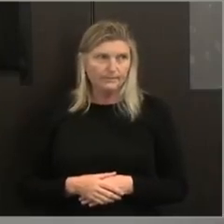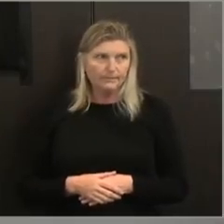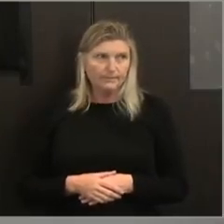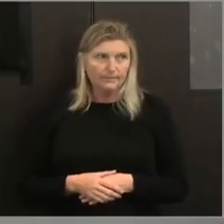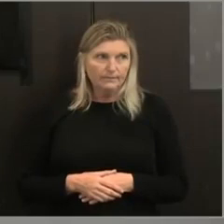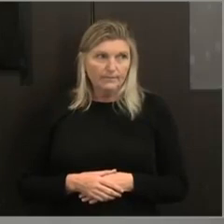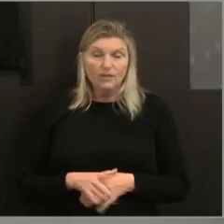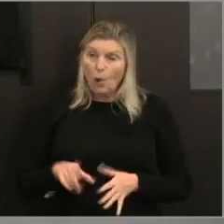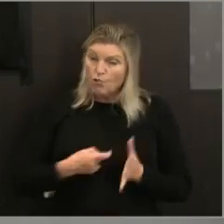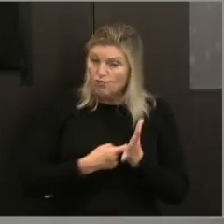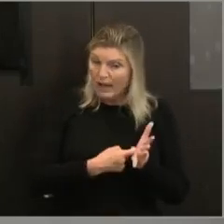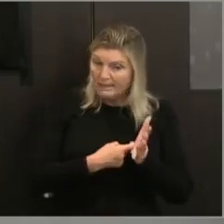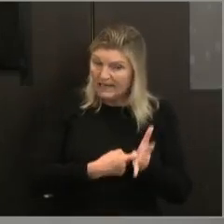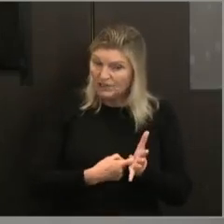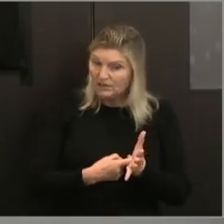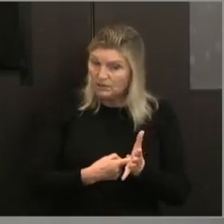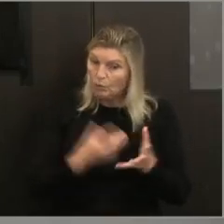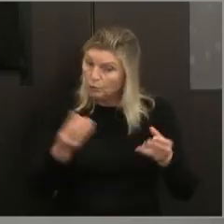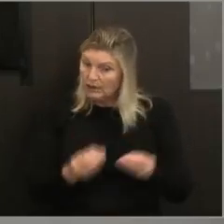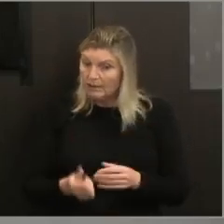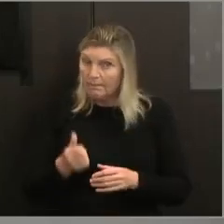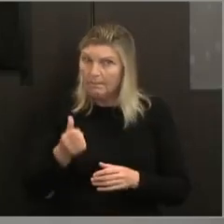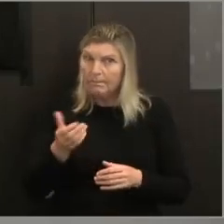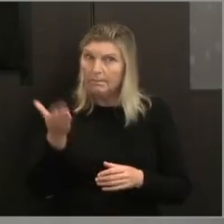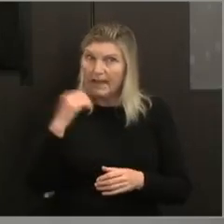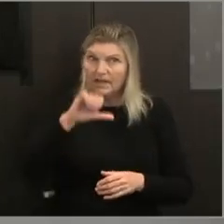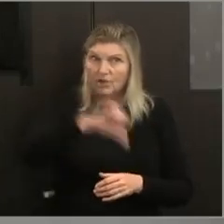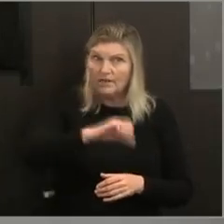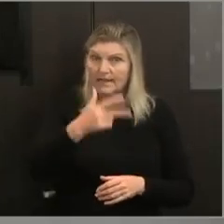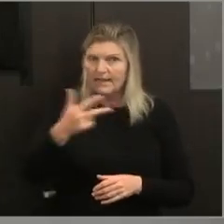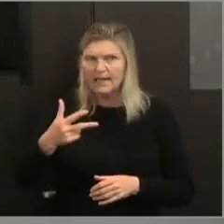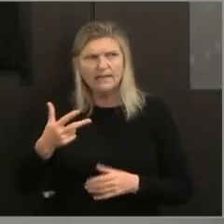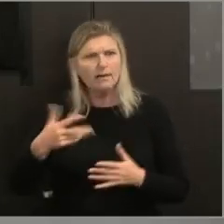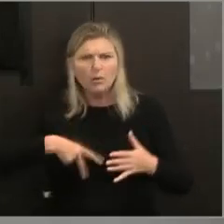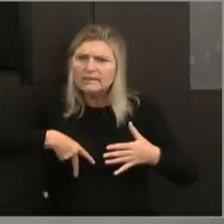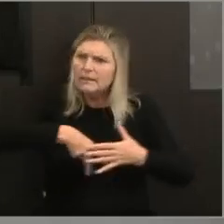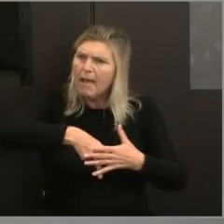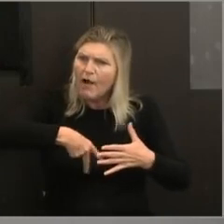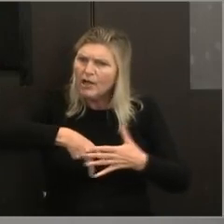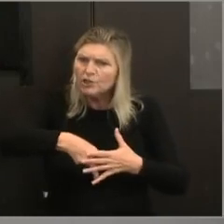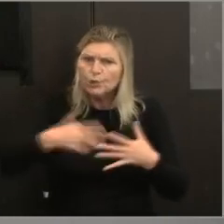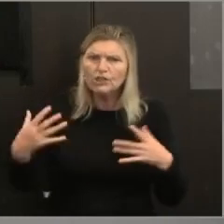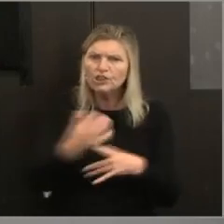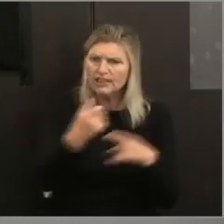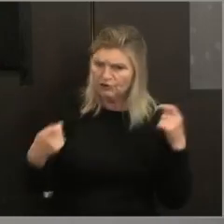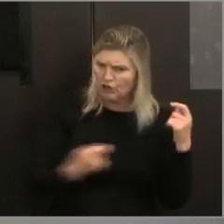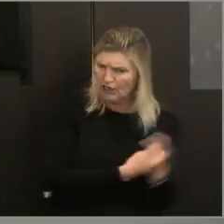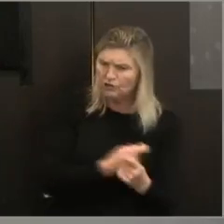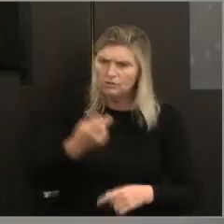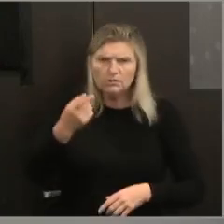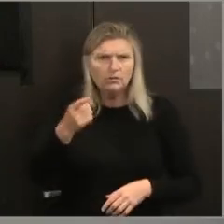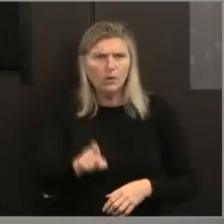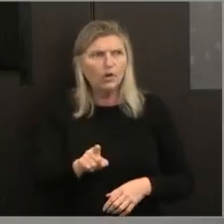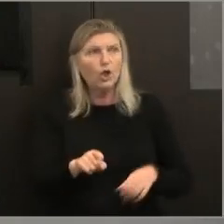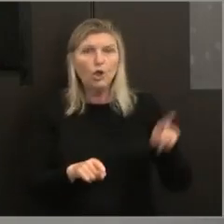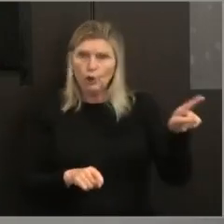Notwithstanding those recommendations in 1988, what have been the barriers to achieving that transformational change that certainly